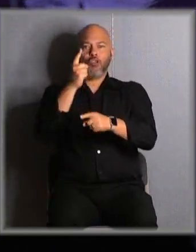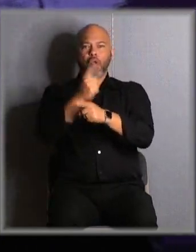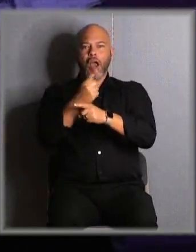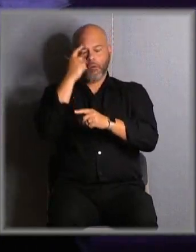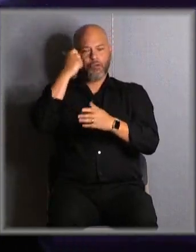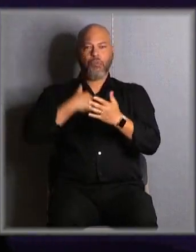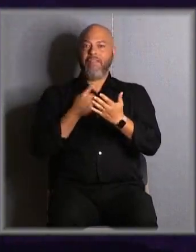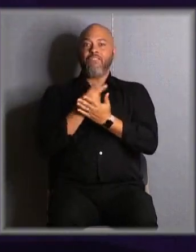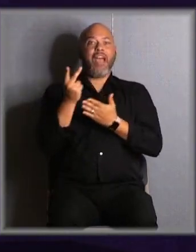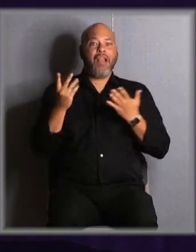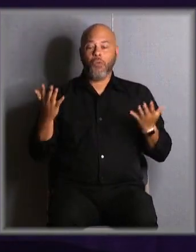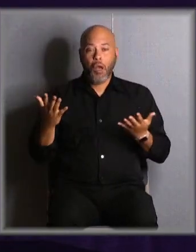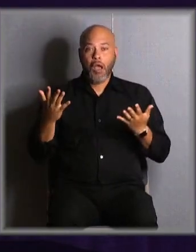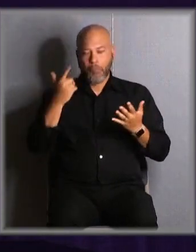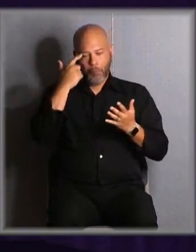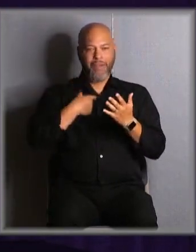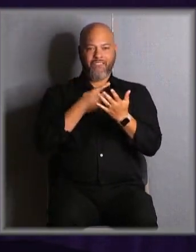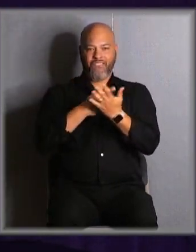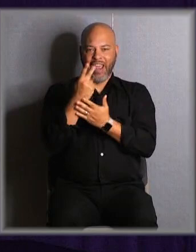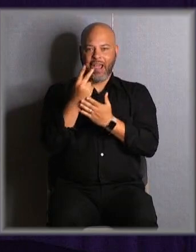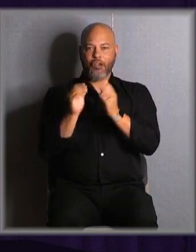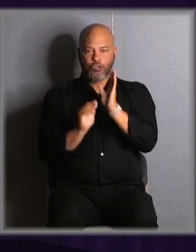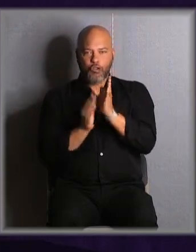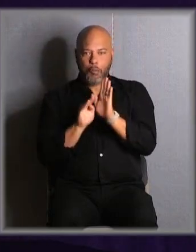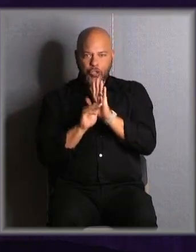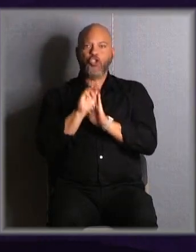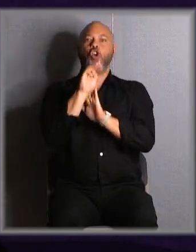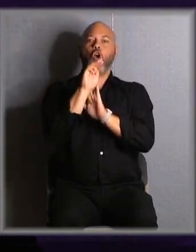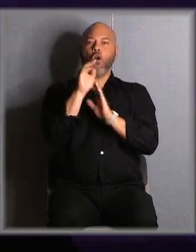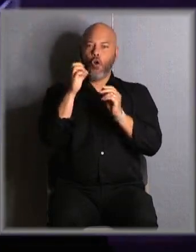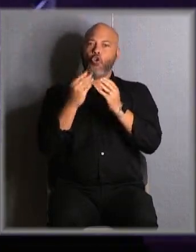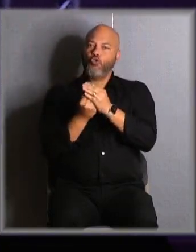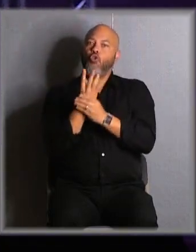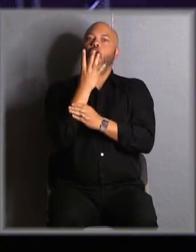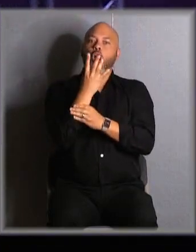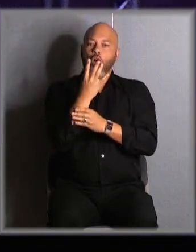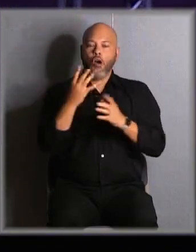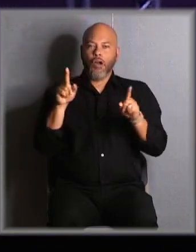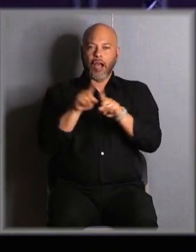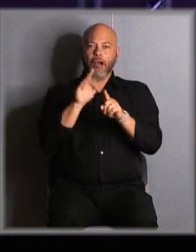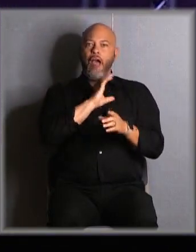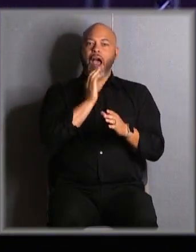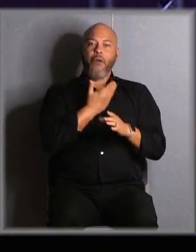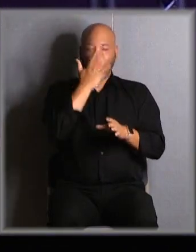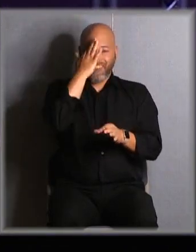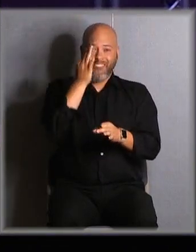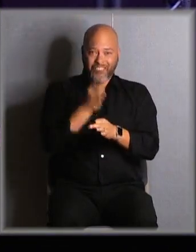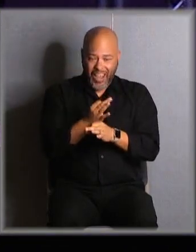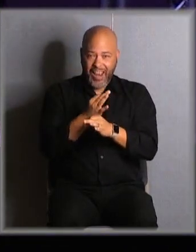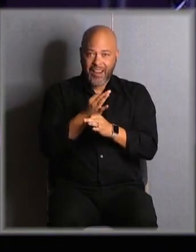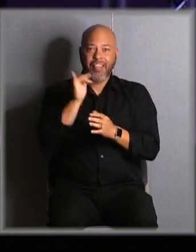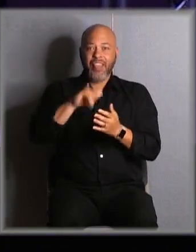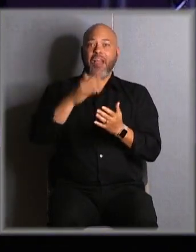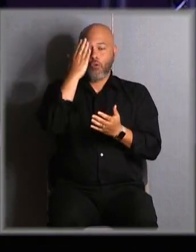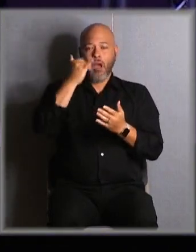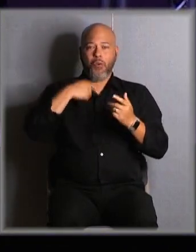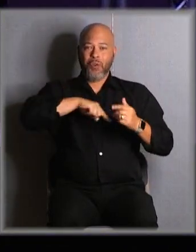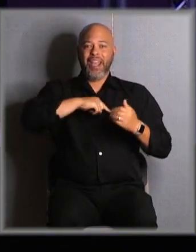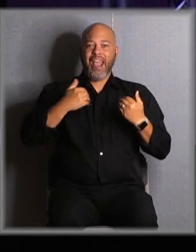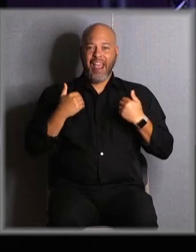to what? Develop. And when we fail to develop and mature in our faith, that's where we